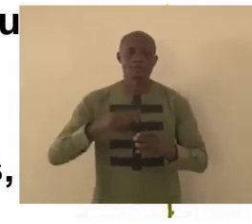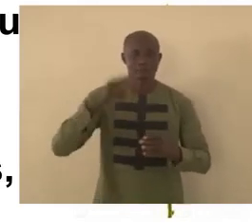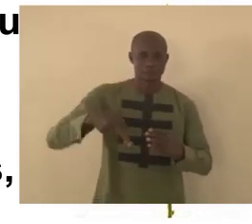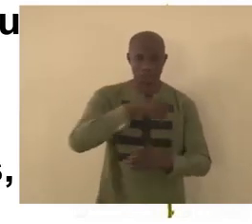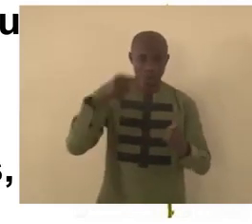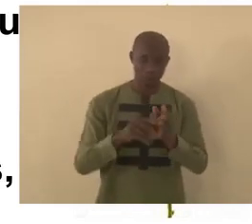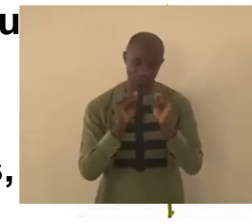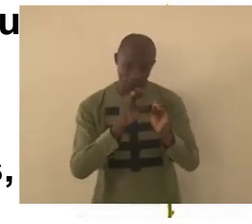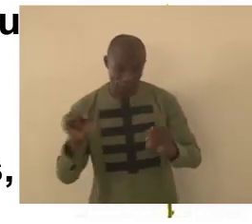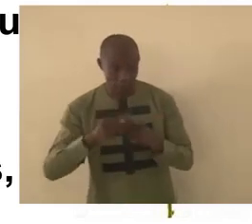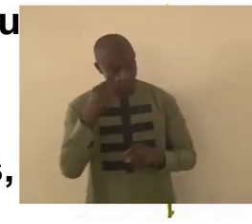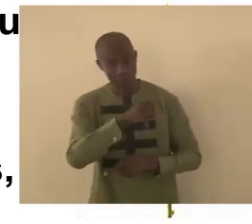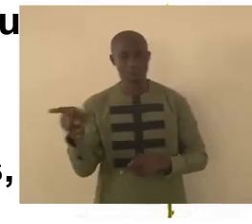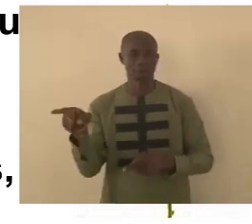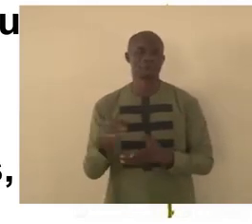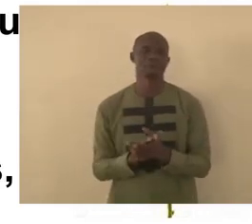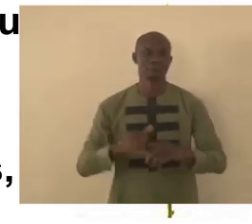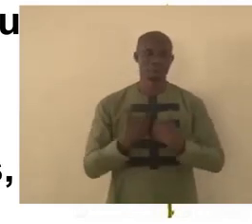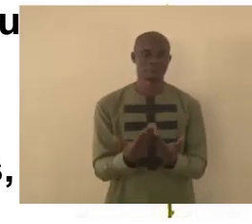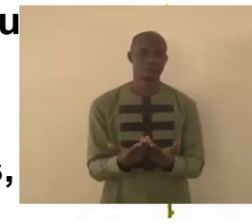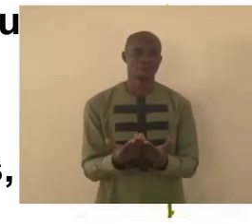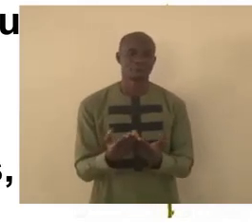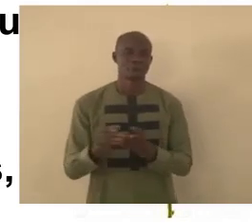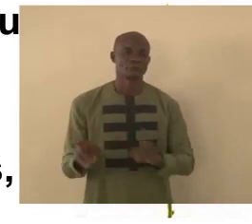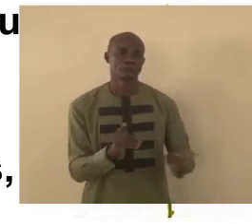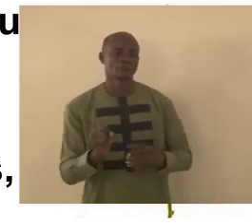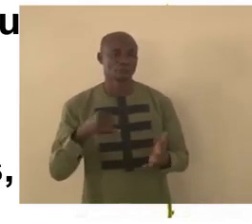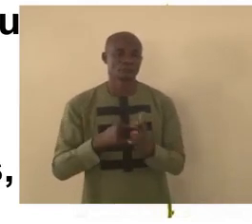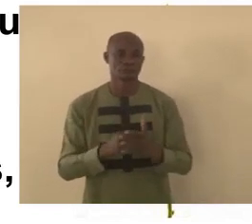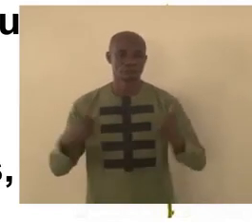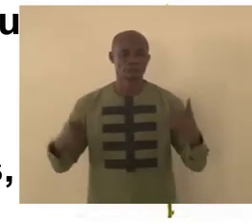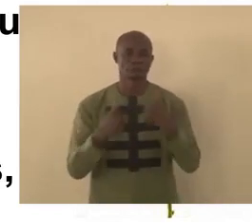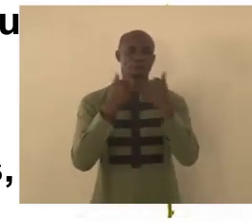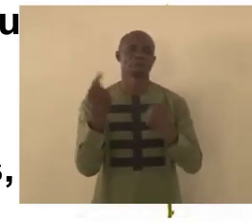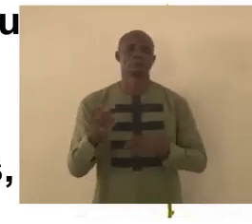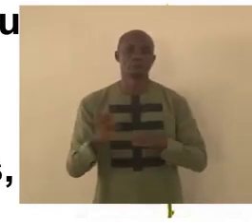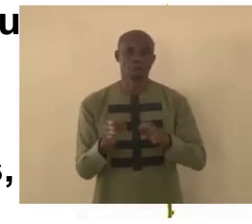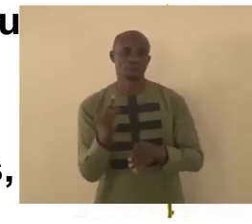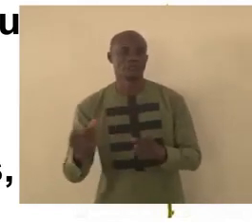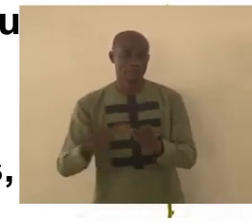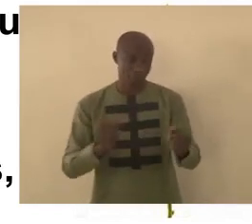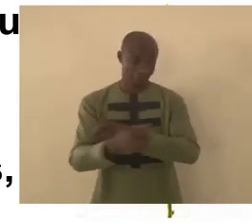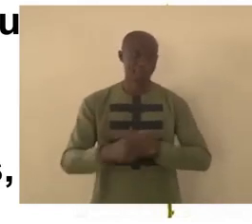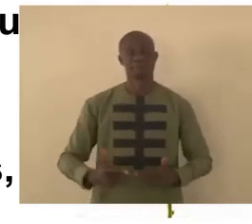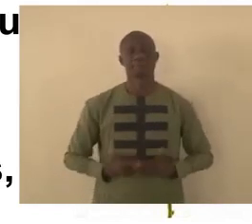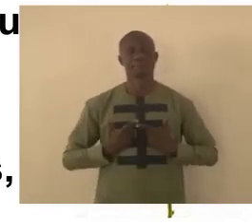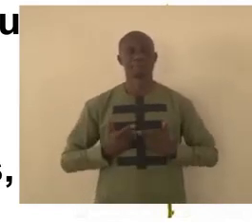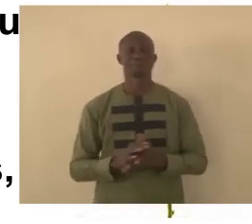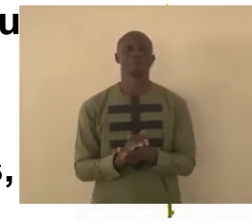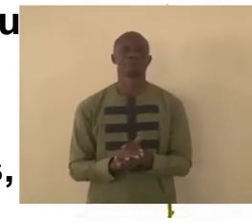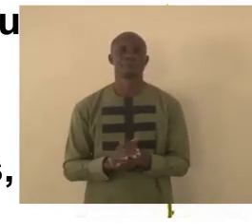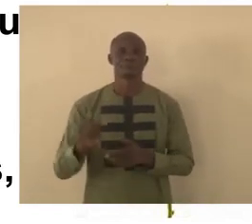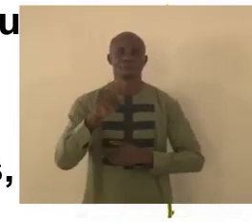What are the implications of this teaching to you? How does it challenge the conduct of your daily